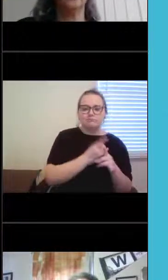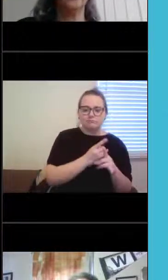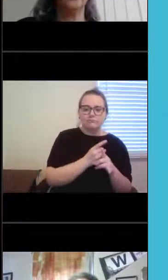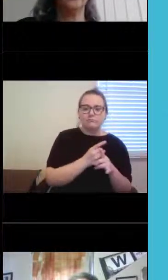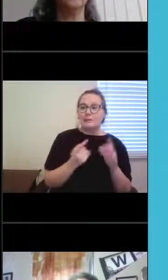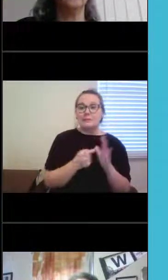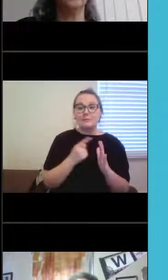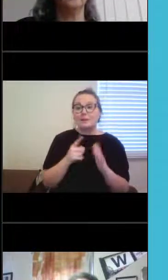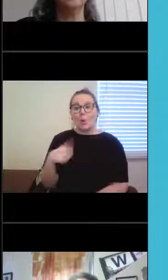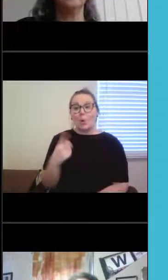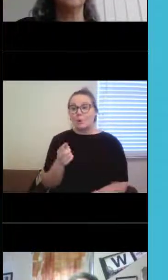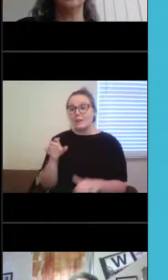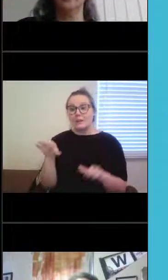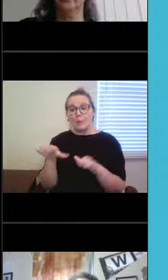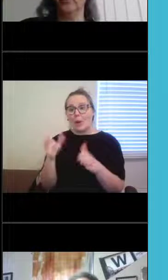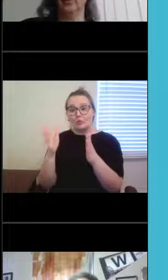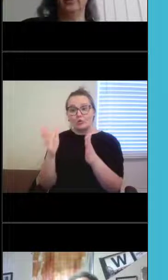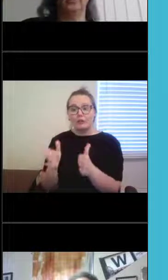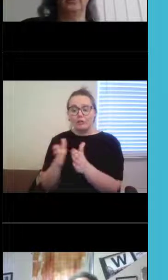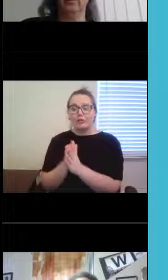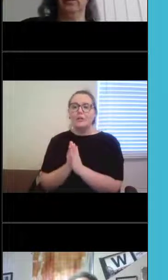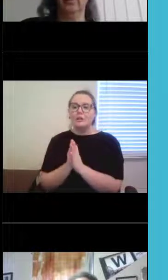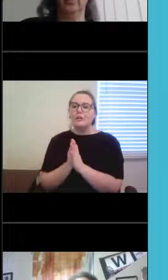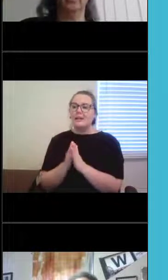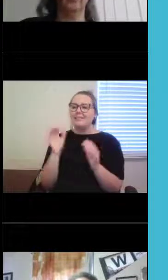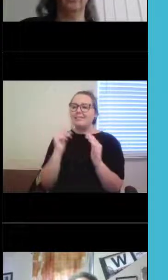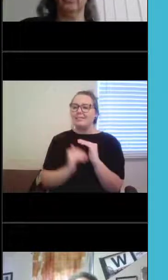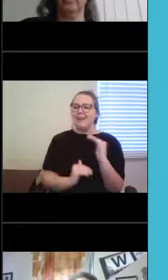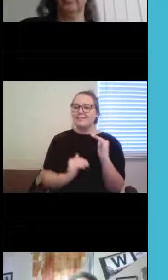sometimes only the perpetrator is drinking, but it's less common for only the